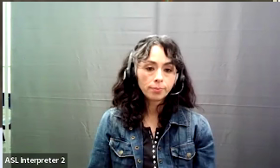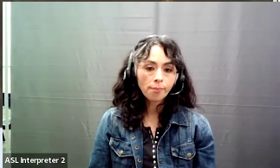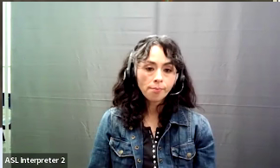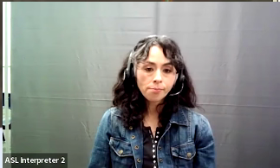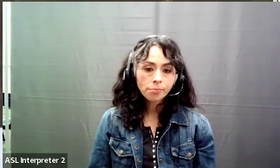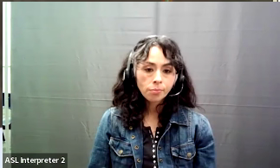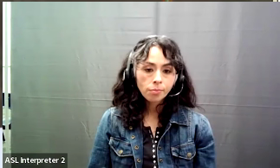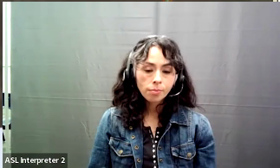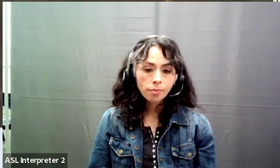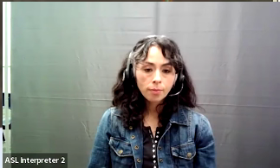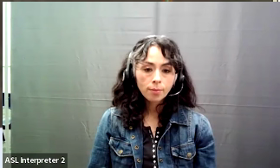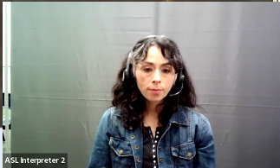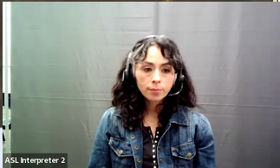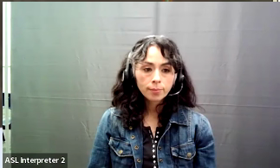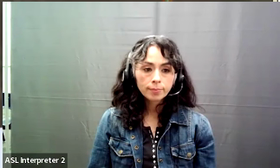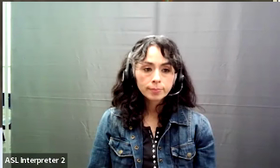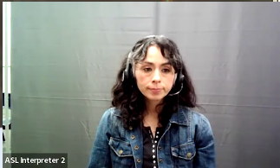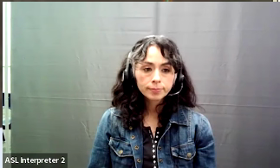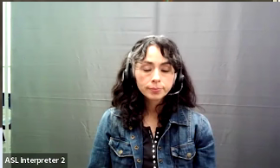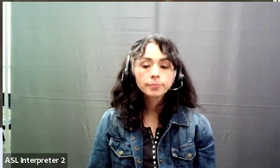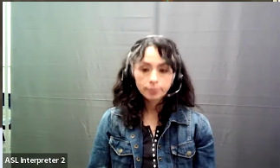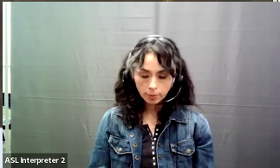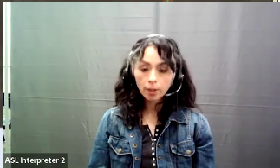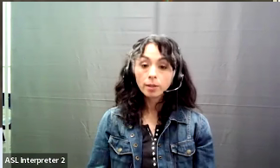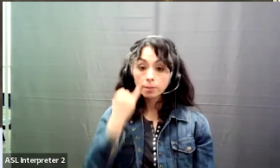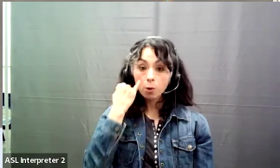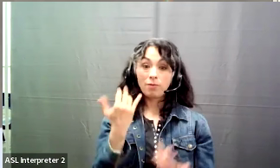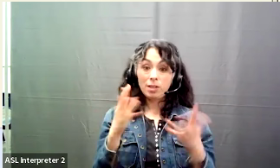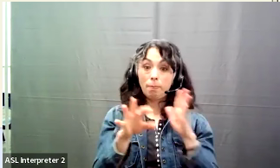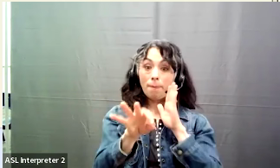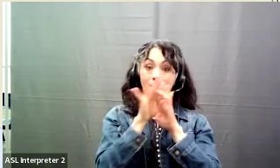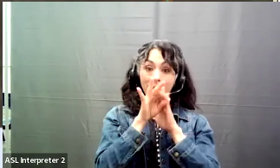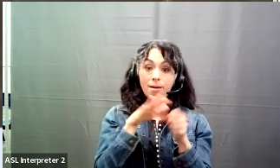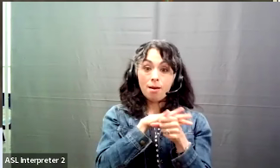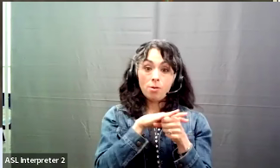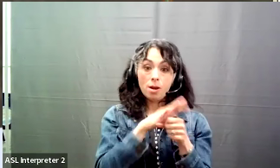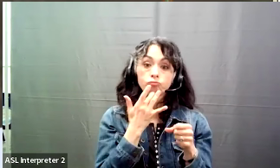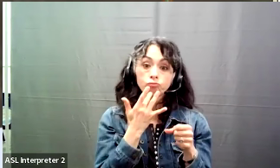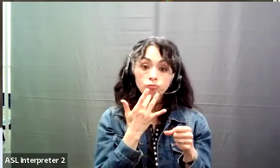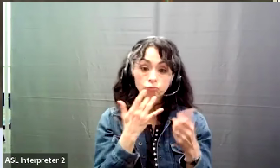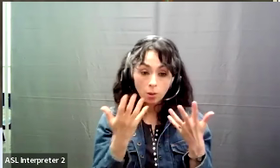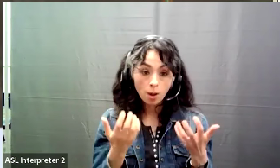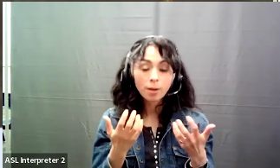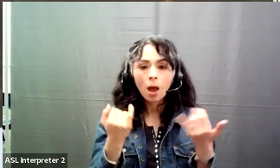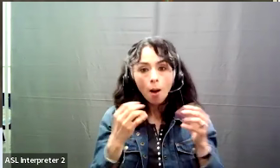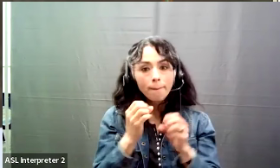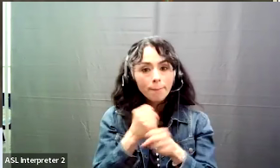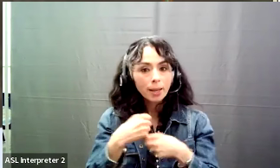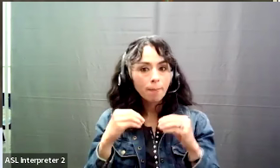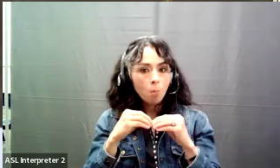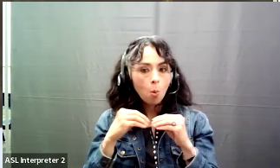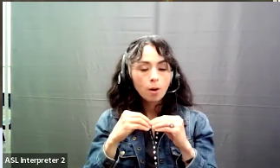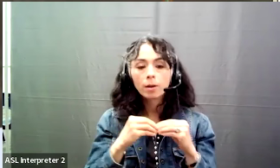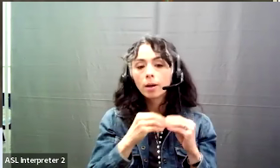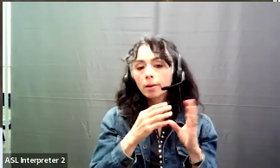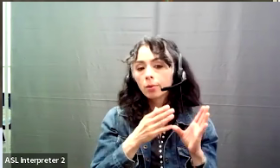Let's assume that I have my area of interest, that I'm going to generate several maps.